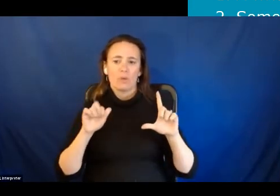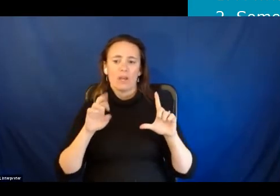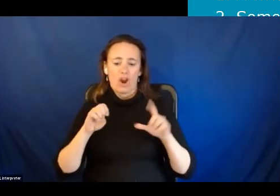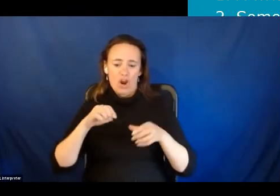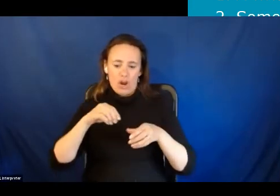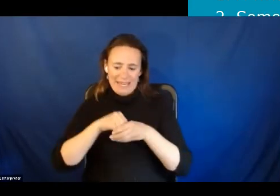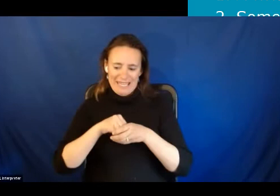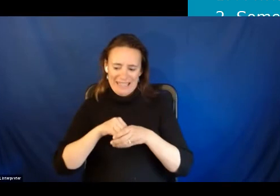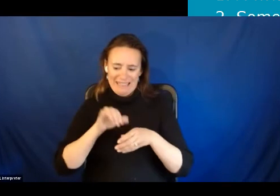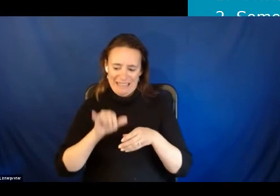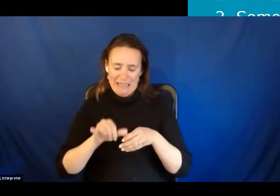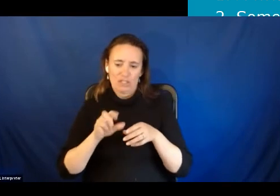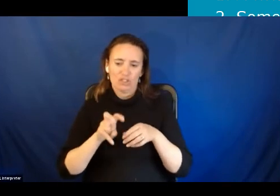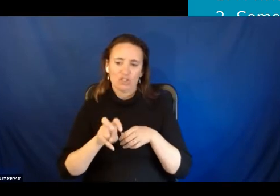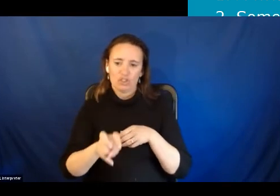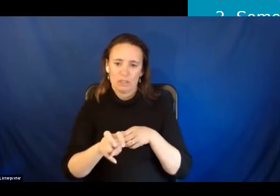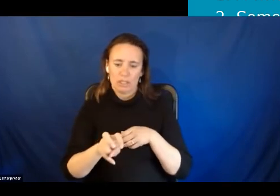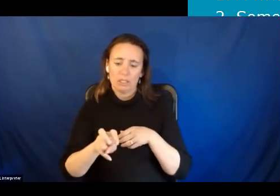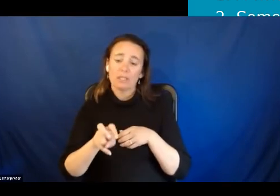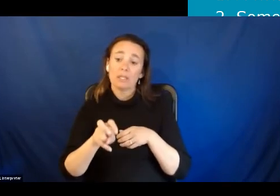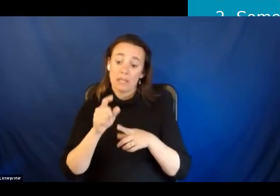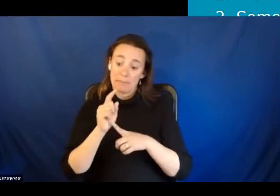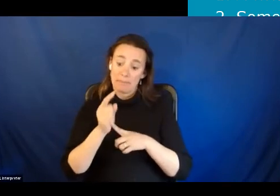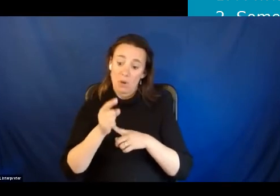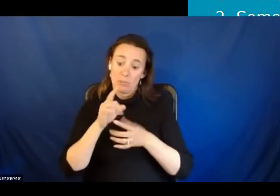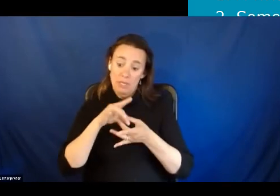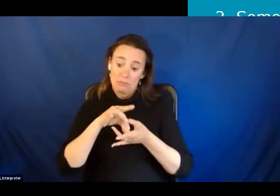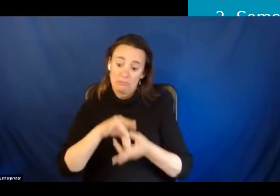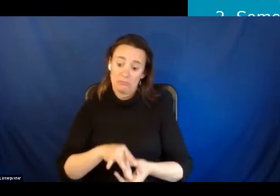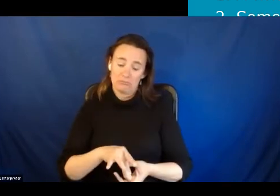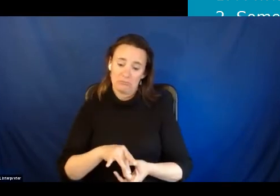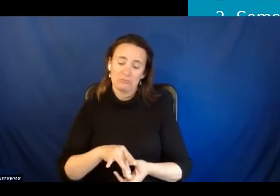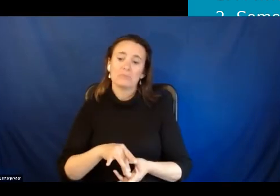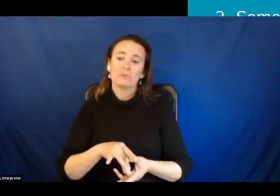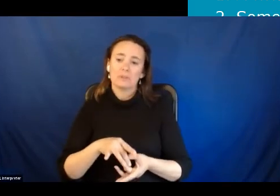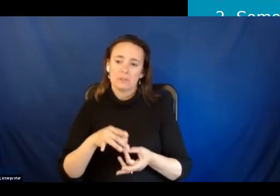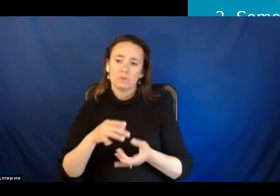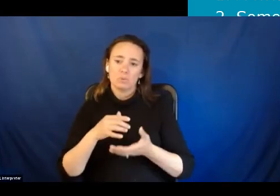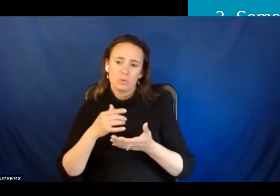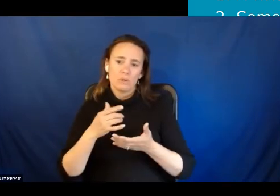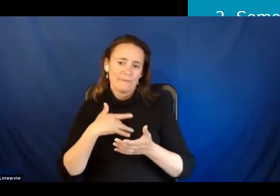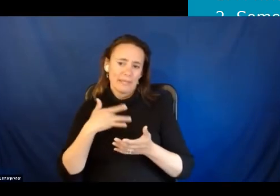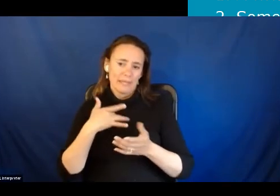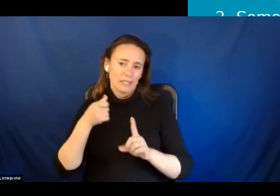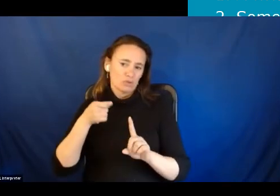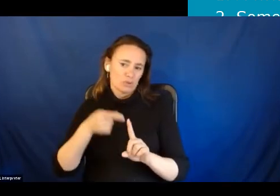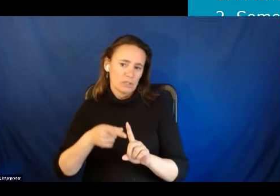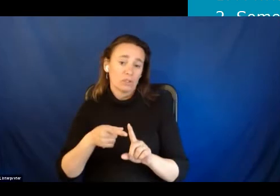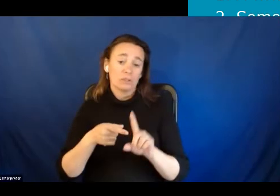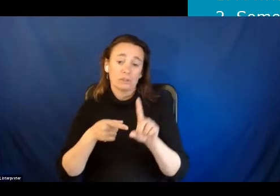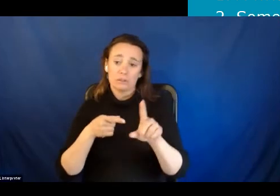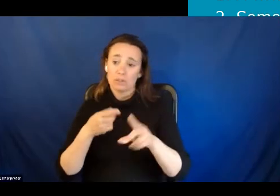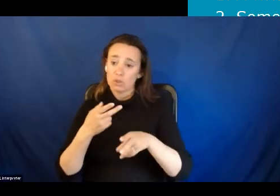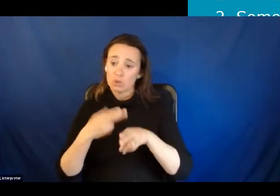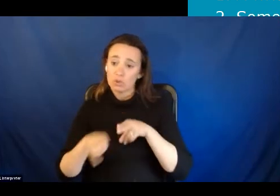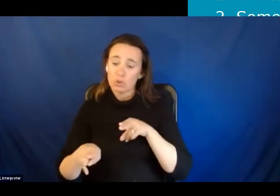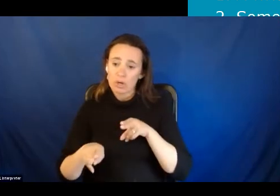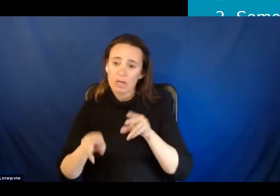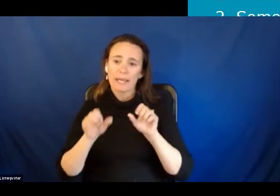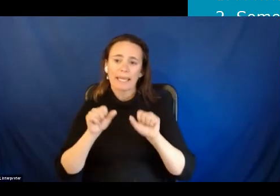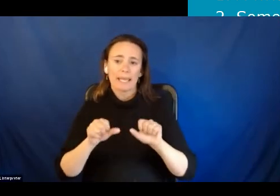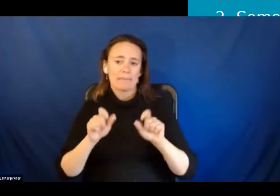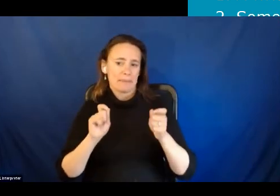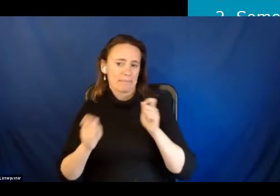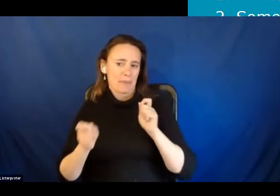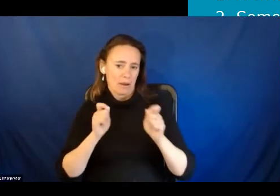And it can help ground them in the moment when they're feeling triggered. It's short, it can be modified, and it can be repeated if saying